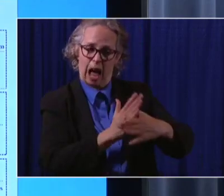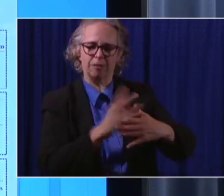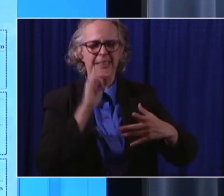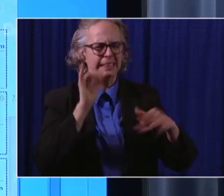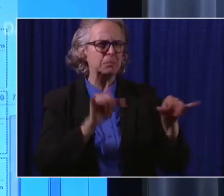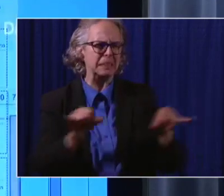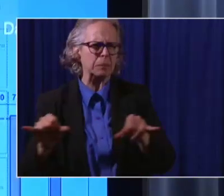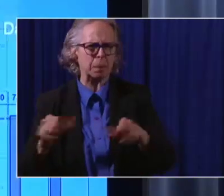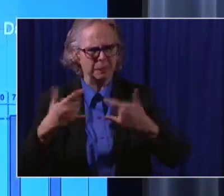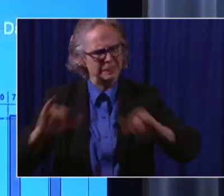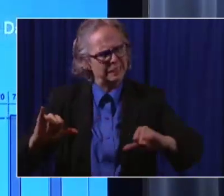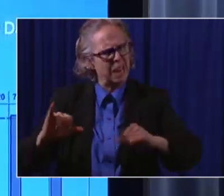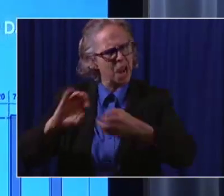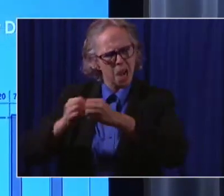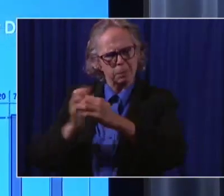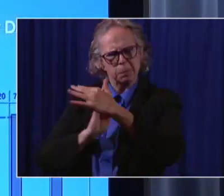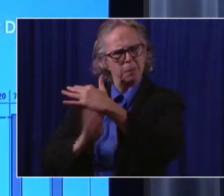Eric.